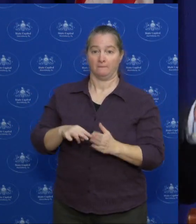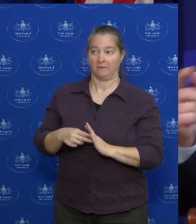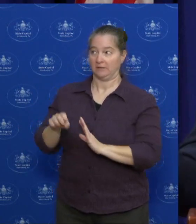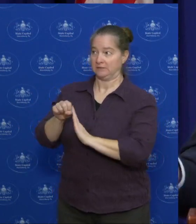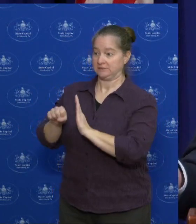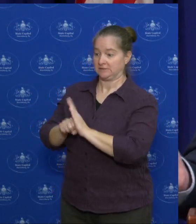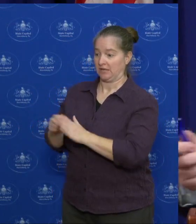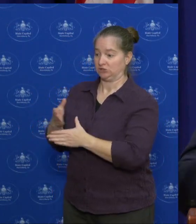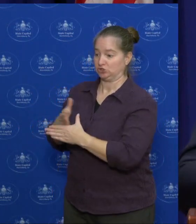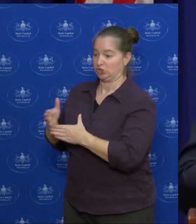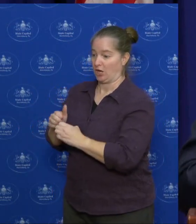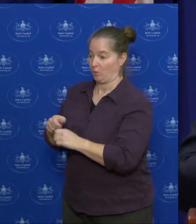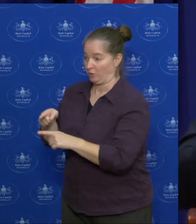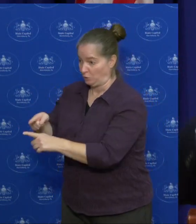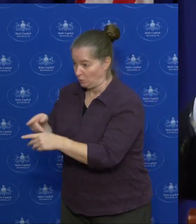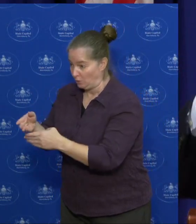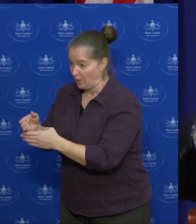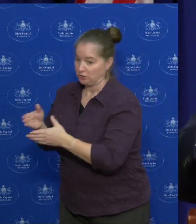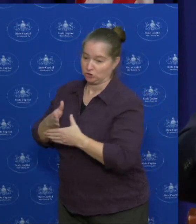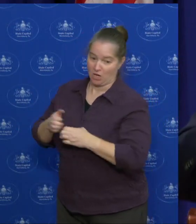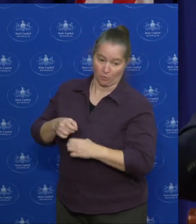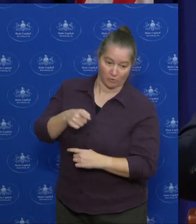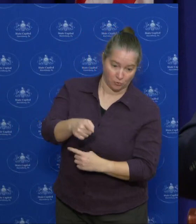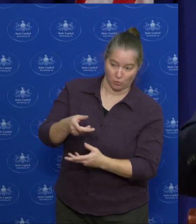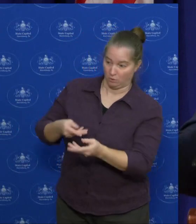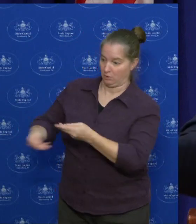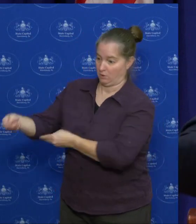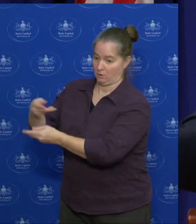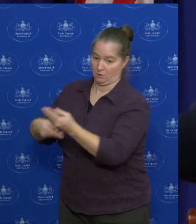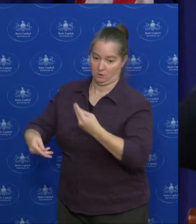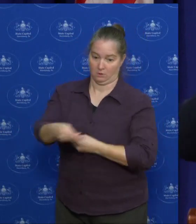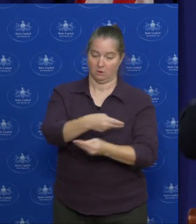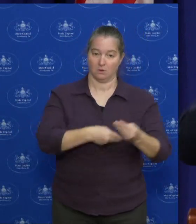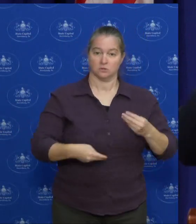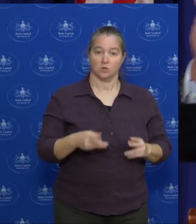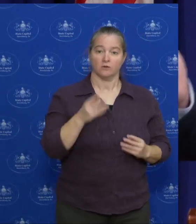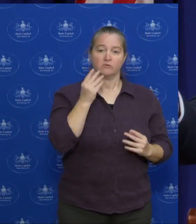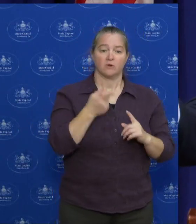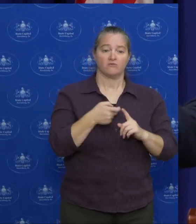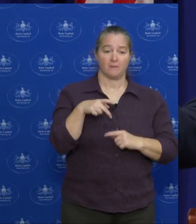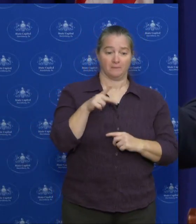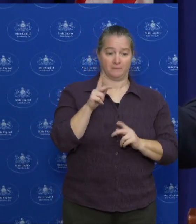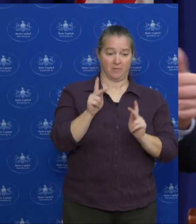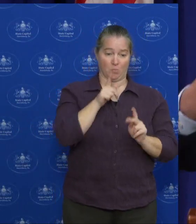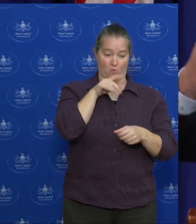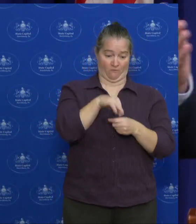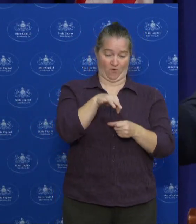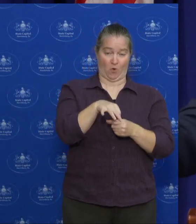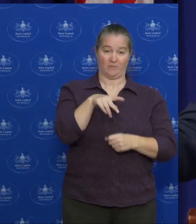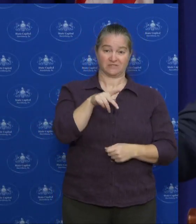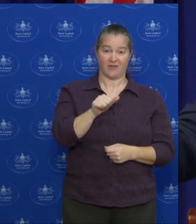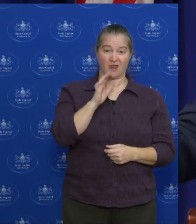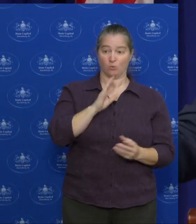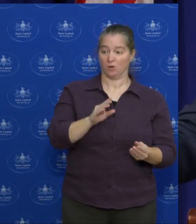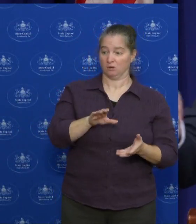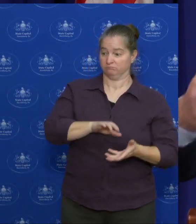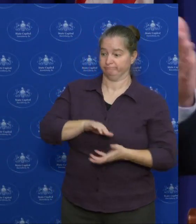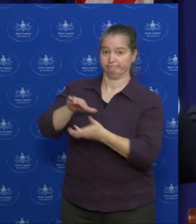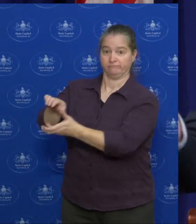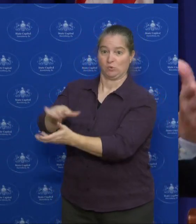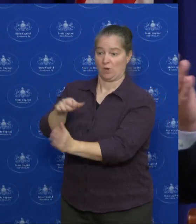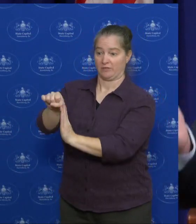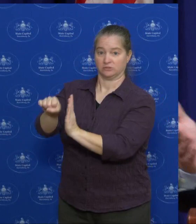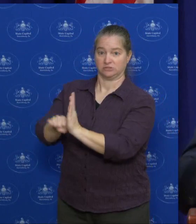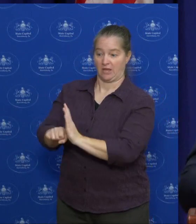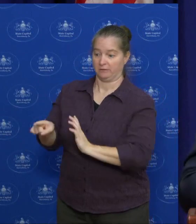with one another. So information from Pennsylvania's voters would be given to some other state in